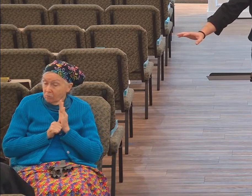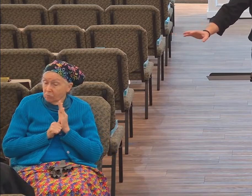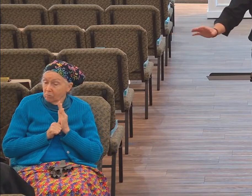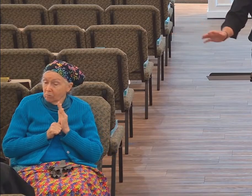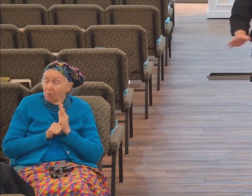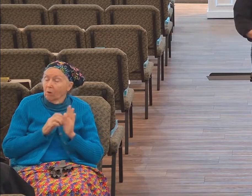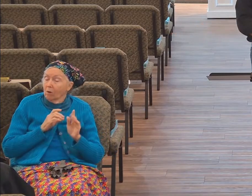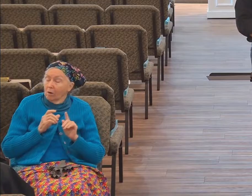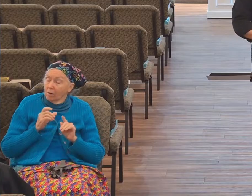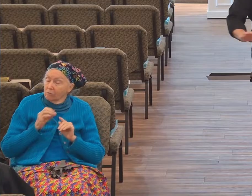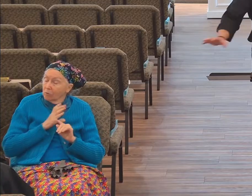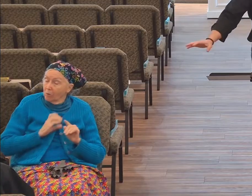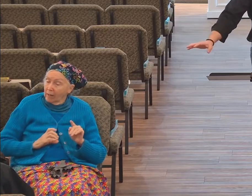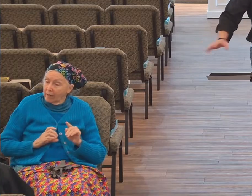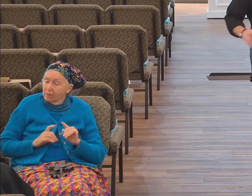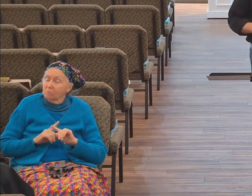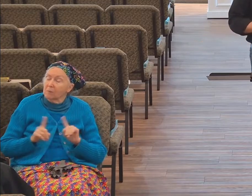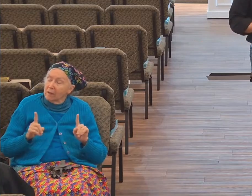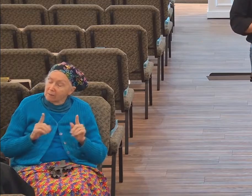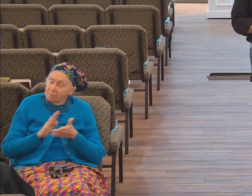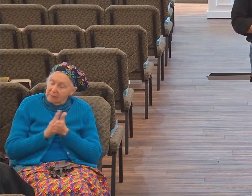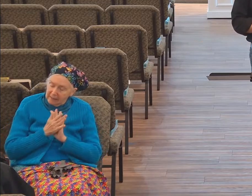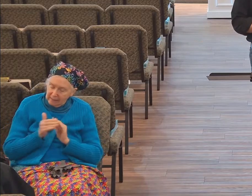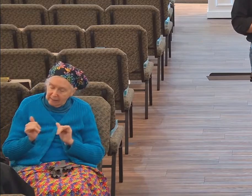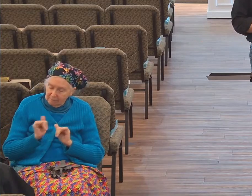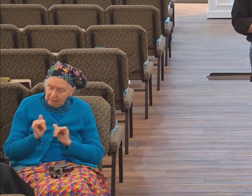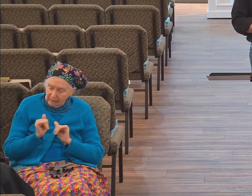among you. What does that say about the approach here?